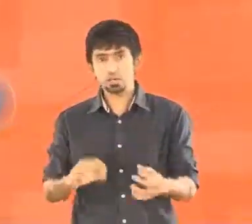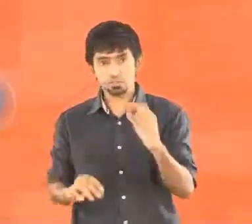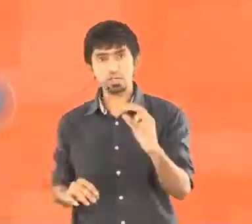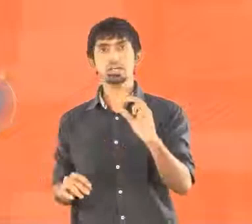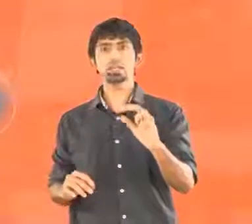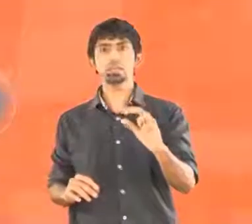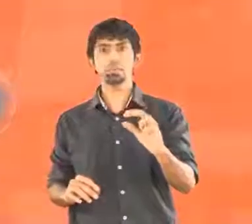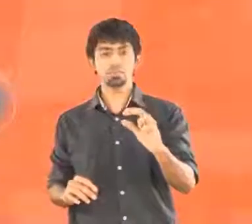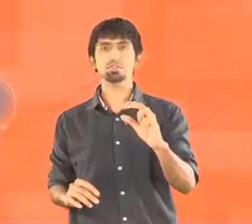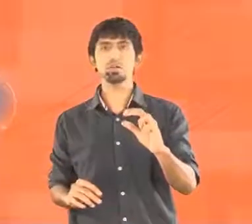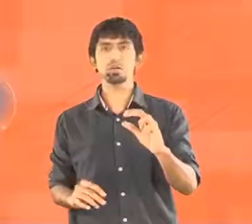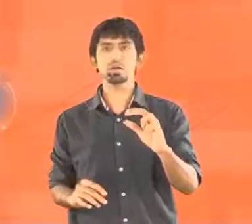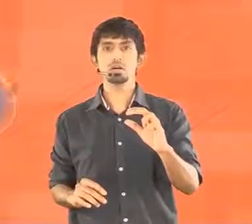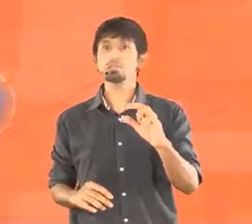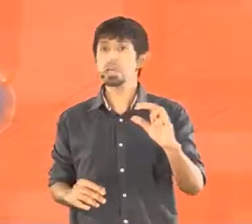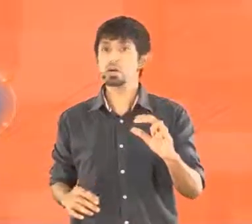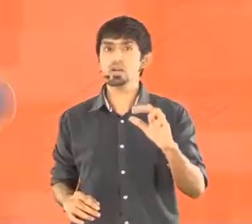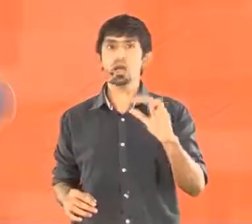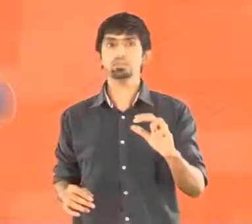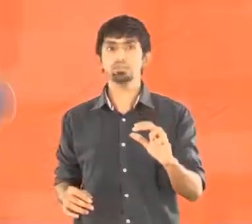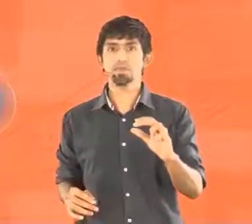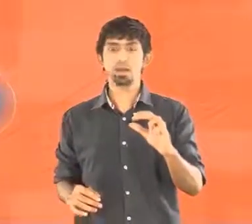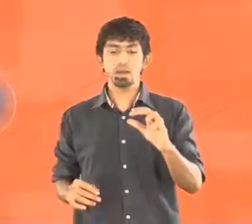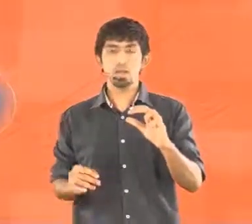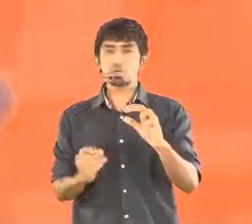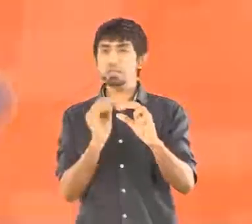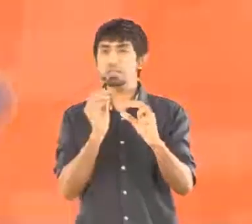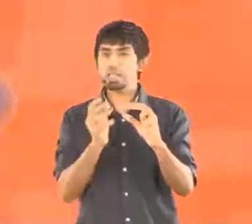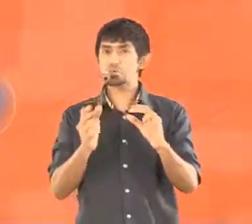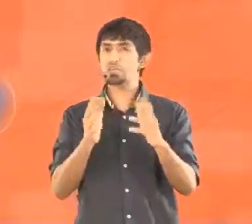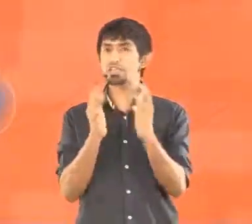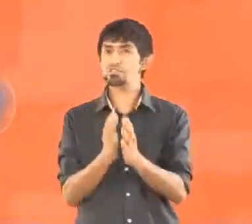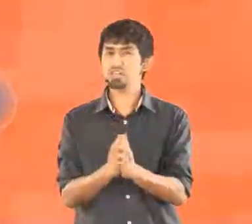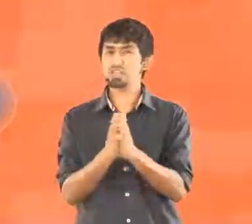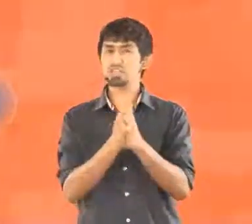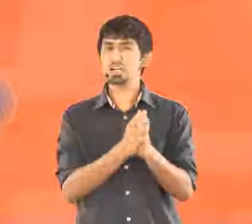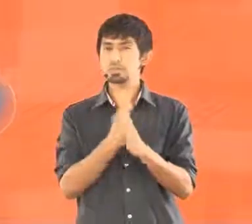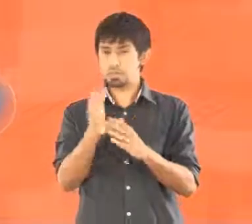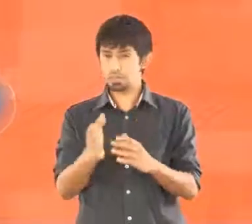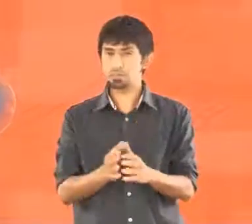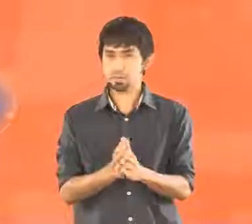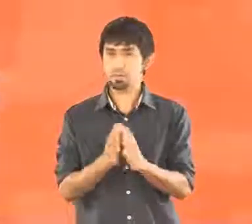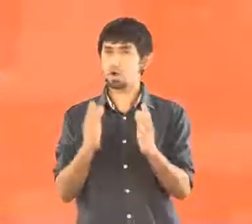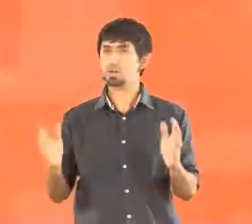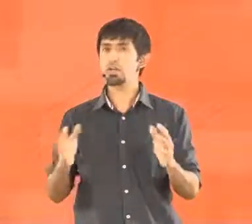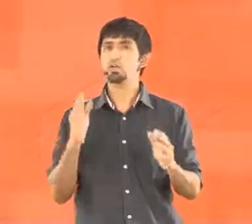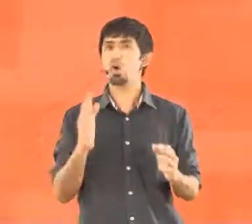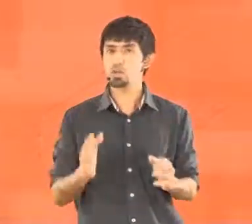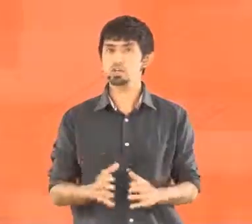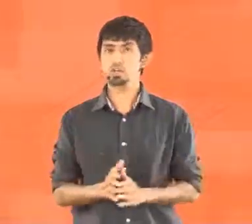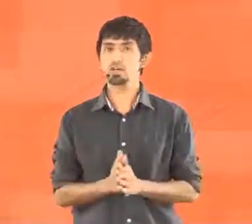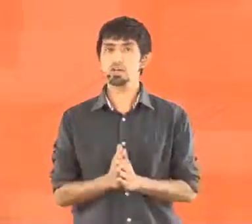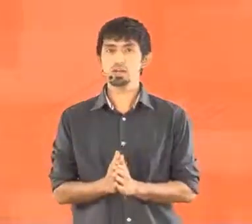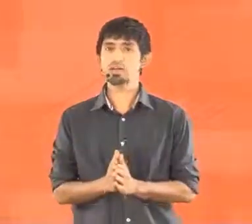breaking it down, you'll finally get a little piece which is called, which they call an atom. Now we're going to tell you, we're going to define this atom in some time and I'm going to already